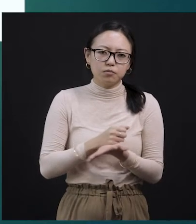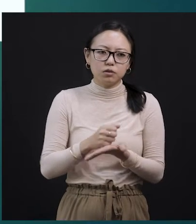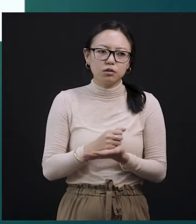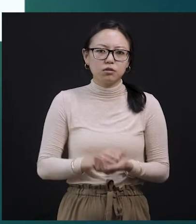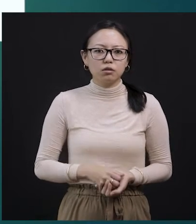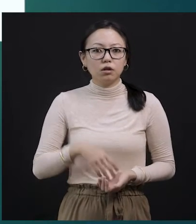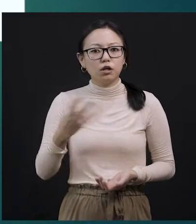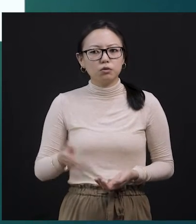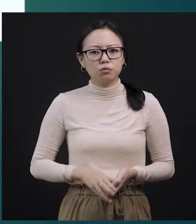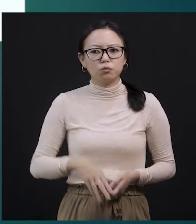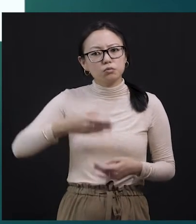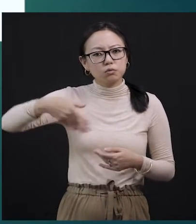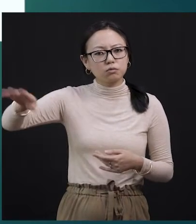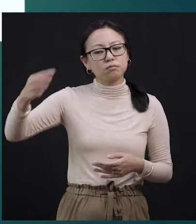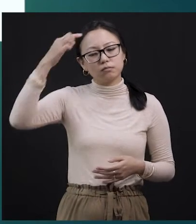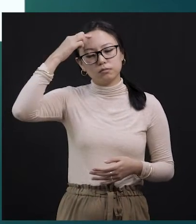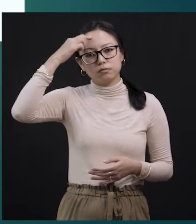right? Okay.